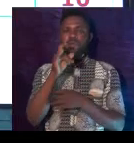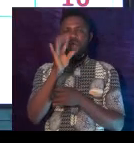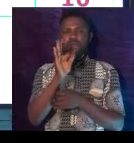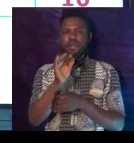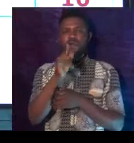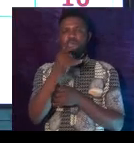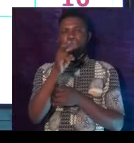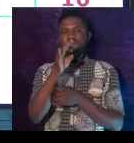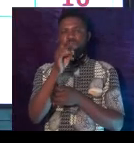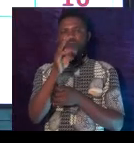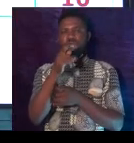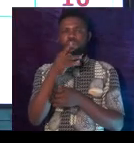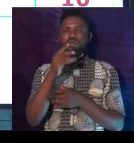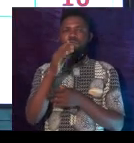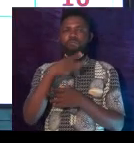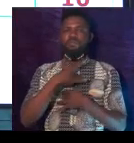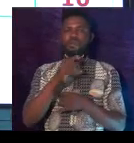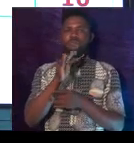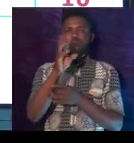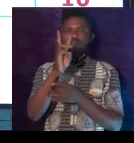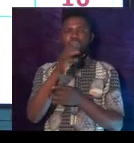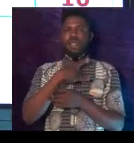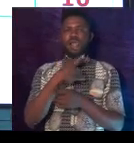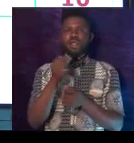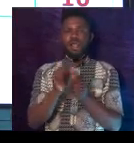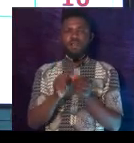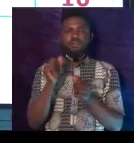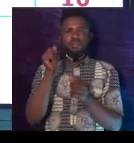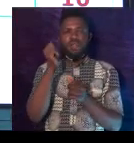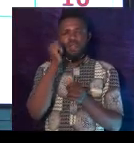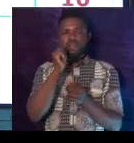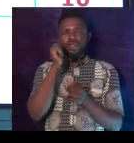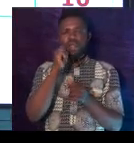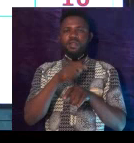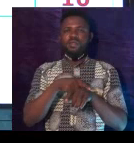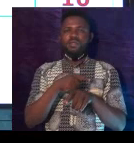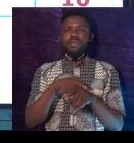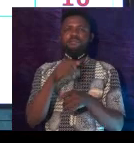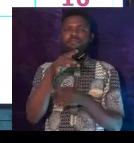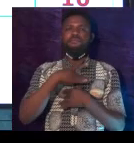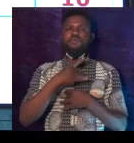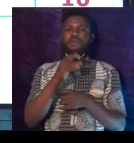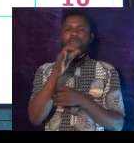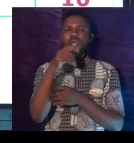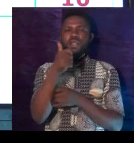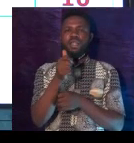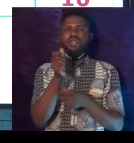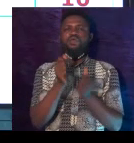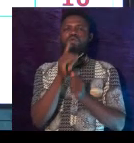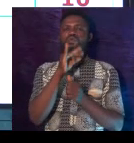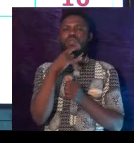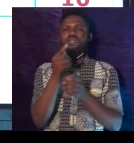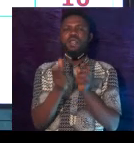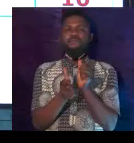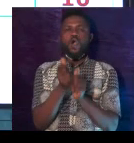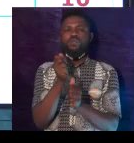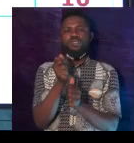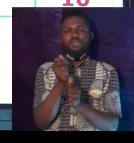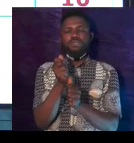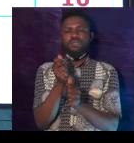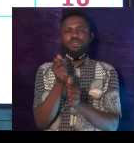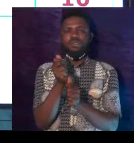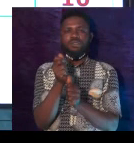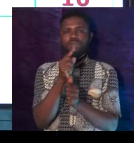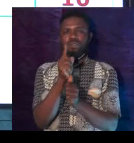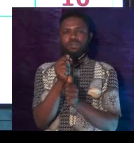9. Vanguard newspaper is preferred by 6. And Daily Times is preferred by 10. So which one do you think is the mode?